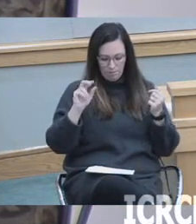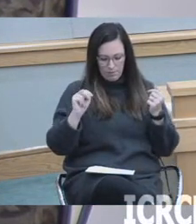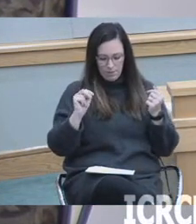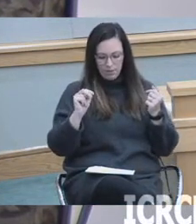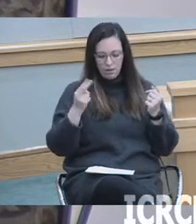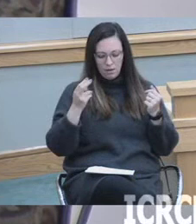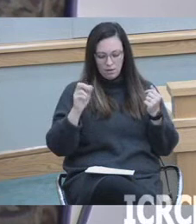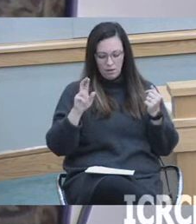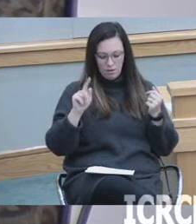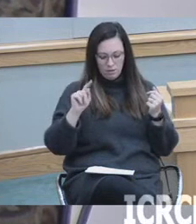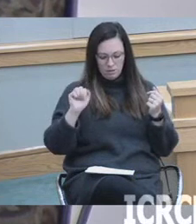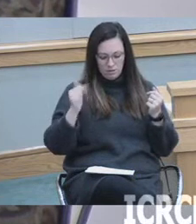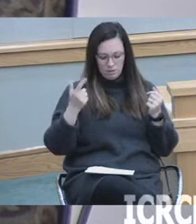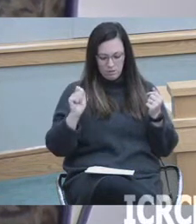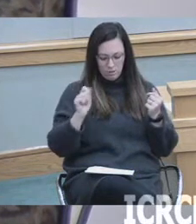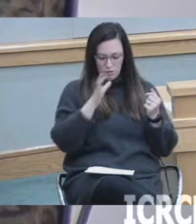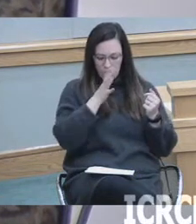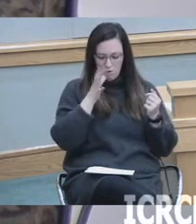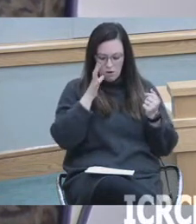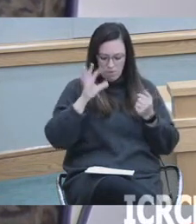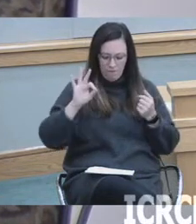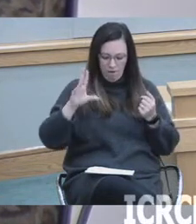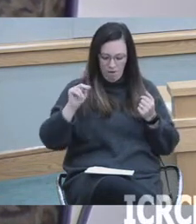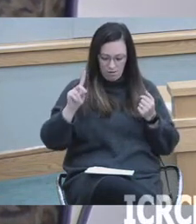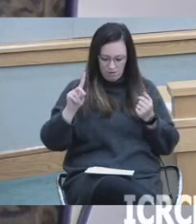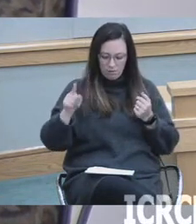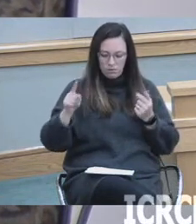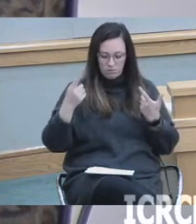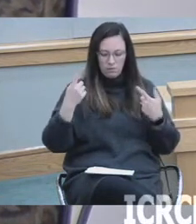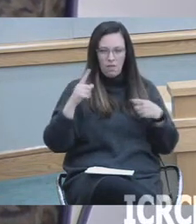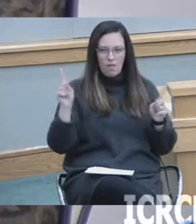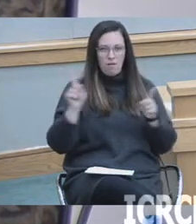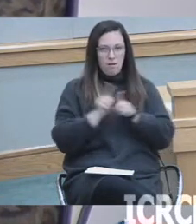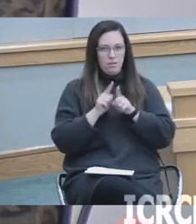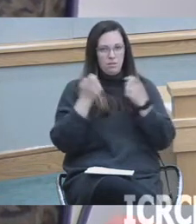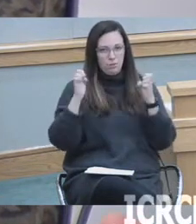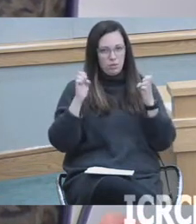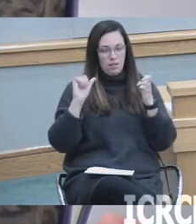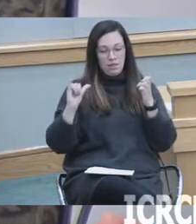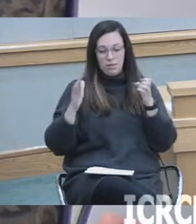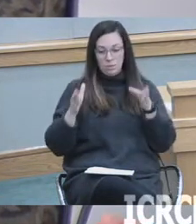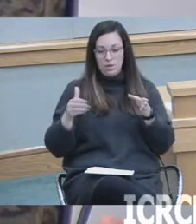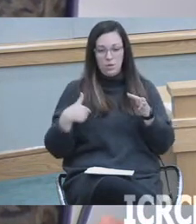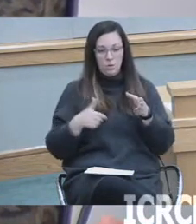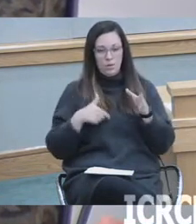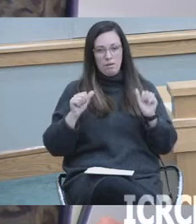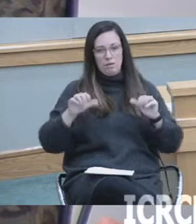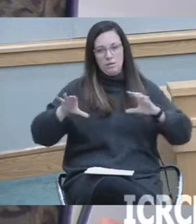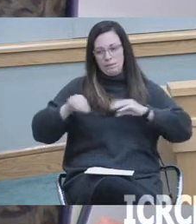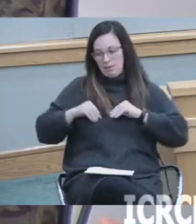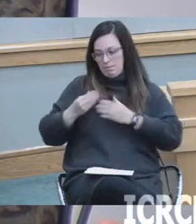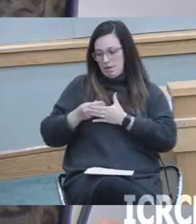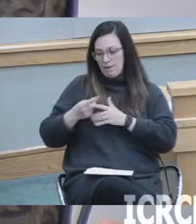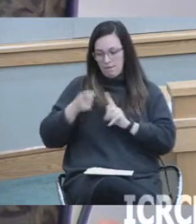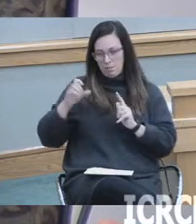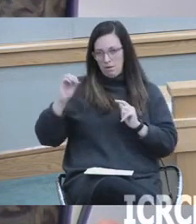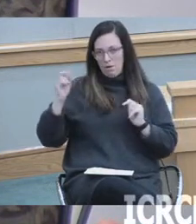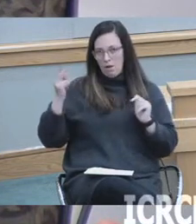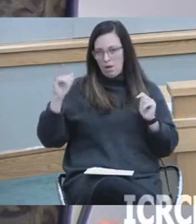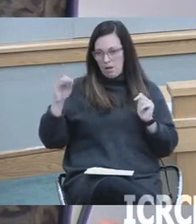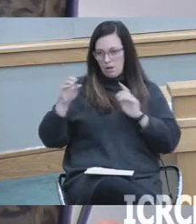and declaring it as an emergency. This is so we can accept funds from the Ohio Department of